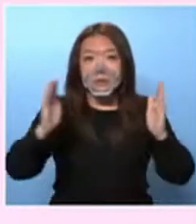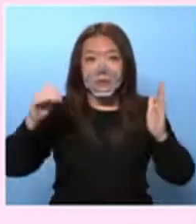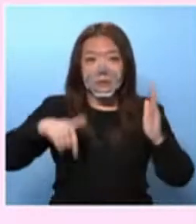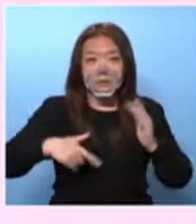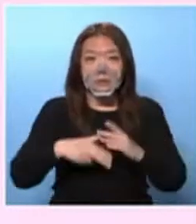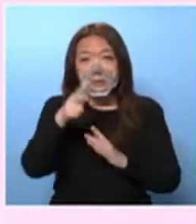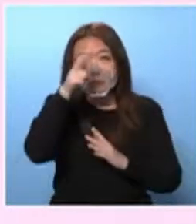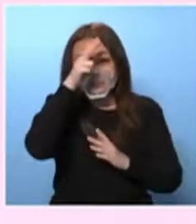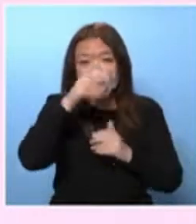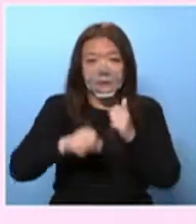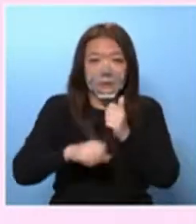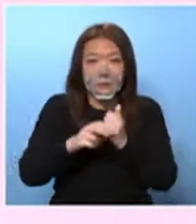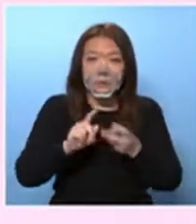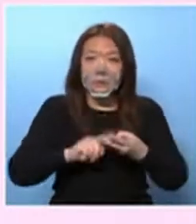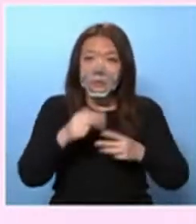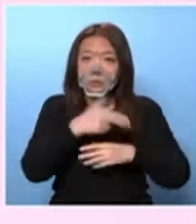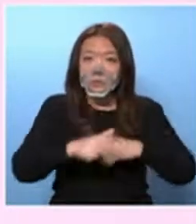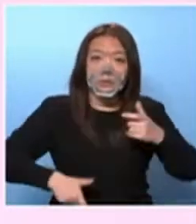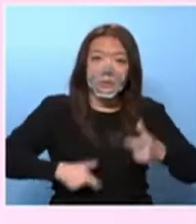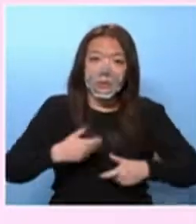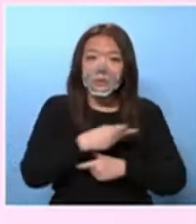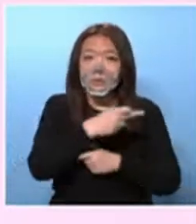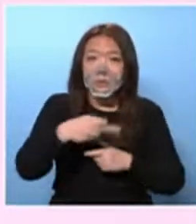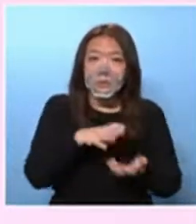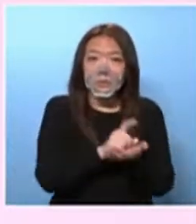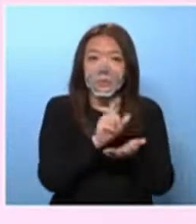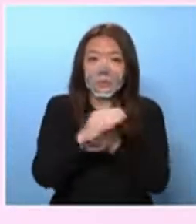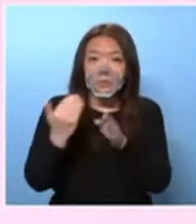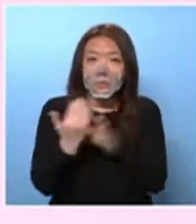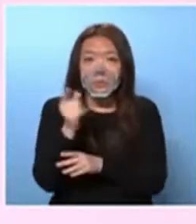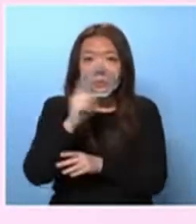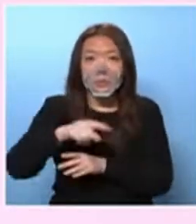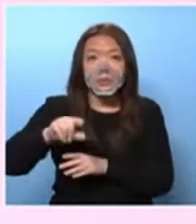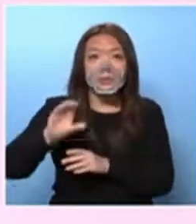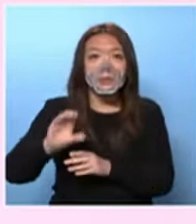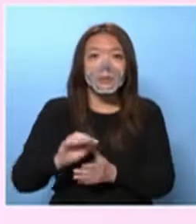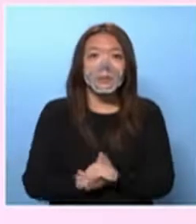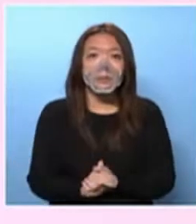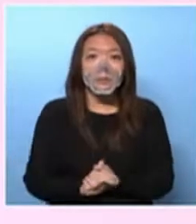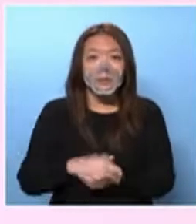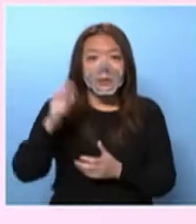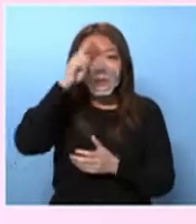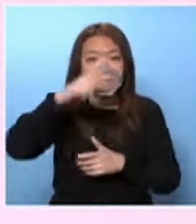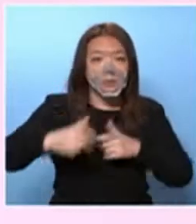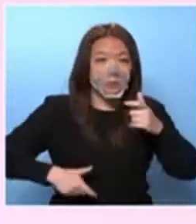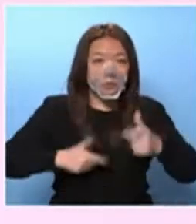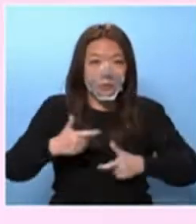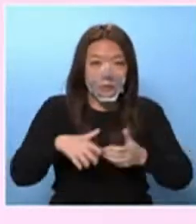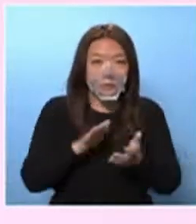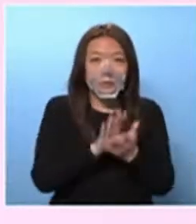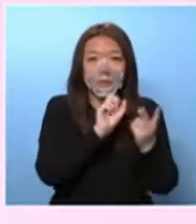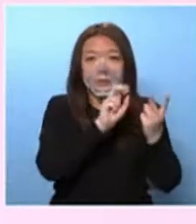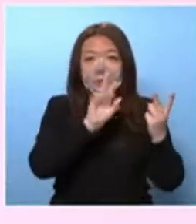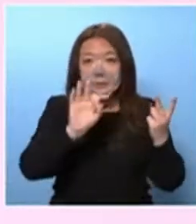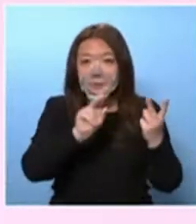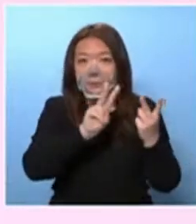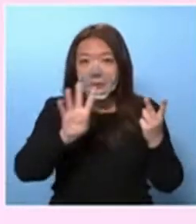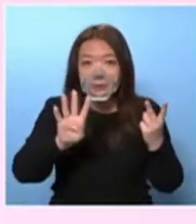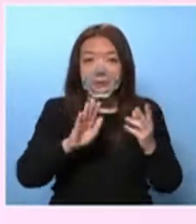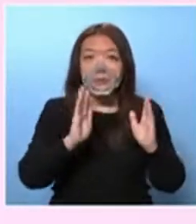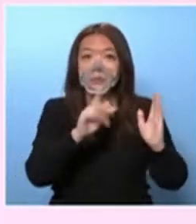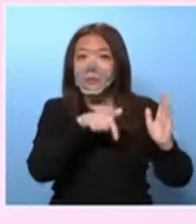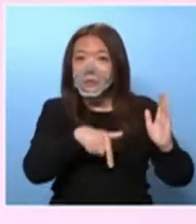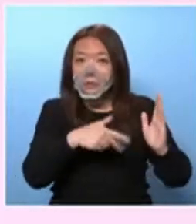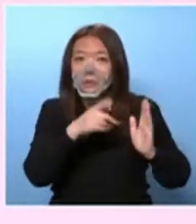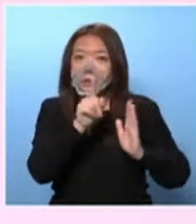During the above period, the average annual capital works expenditure will exceed $100 billion, while the recurrent government expenditure